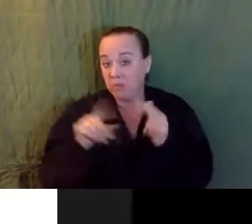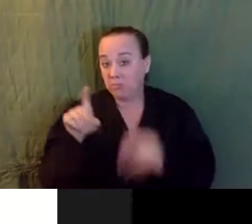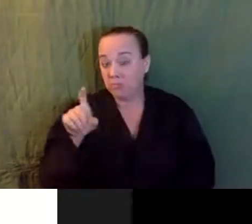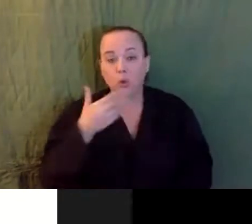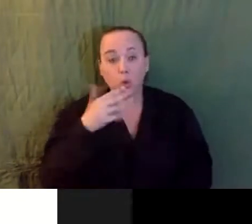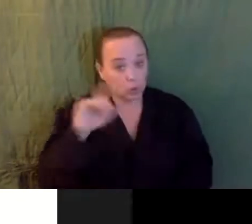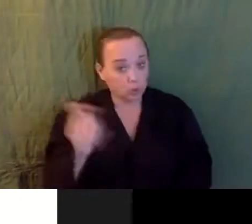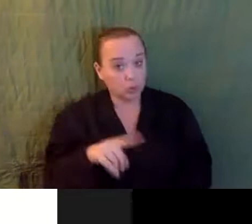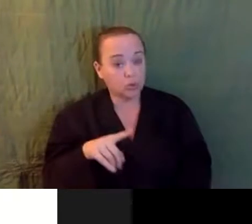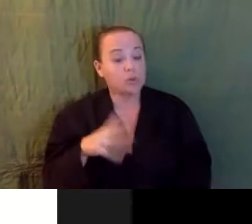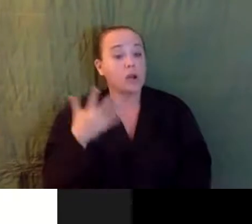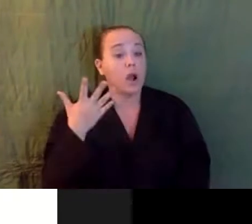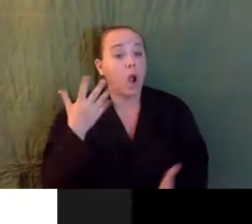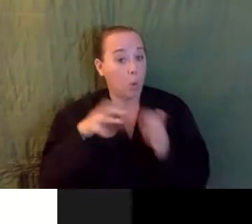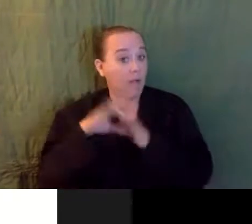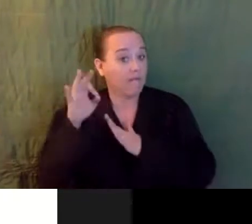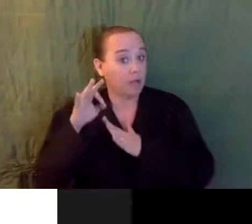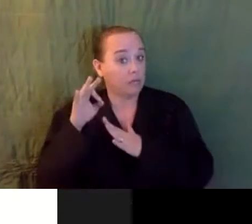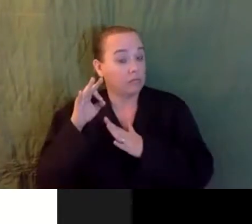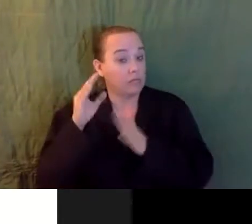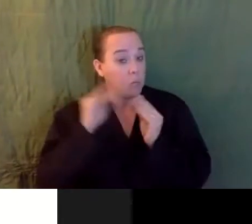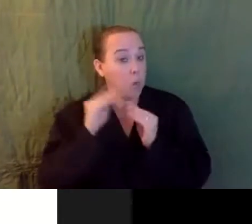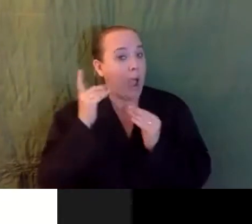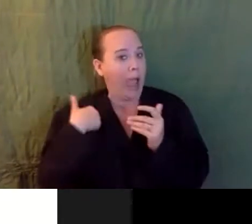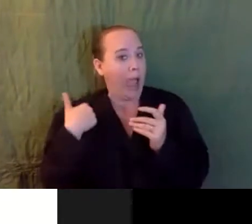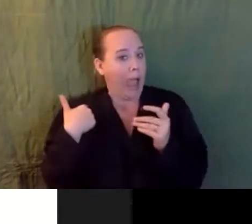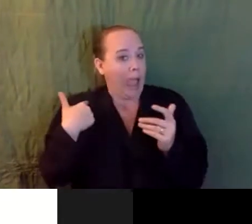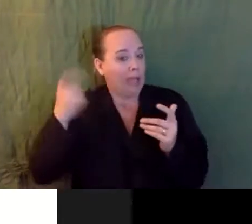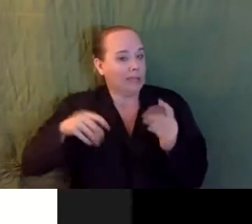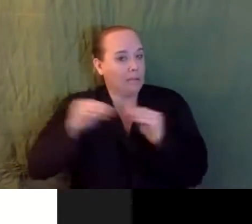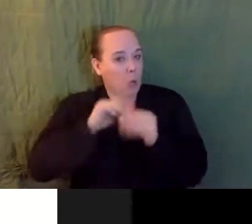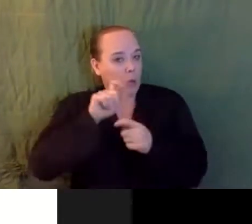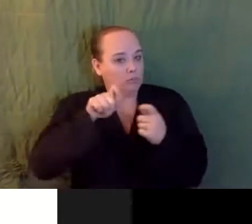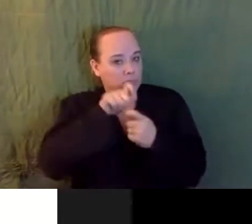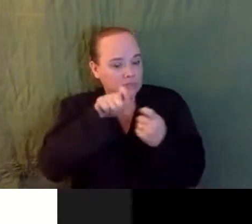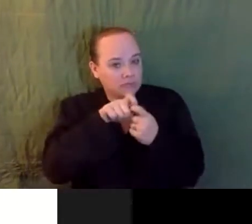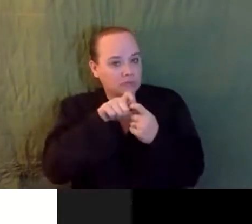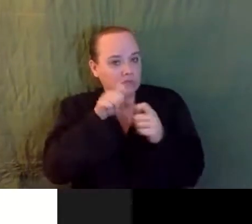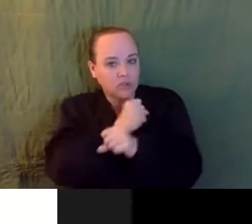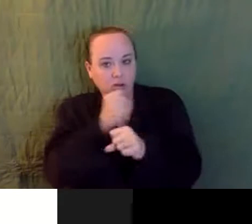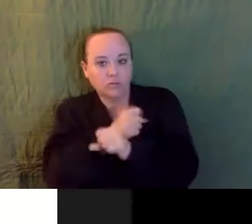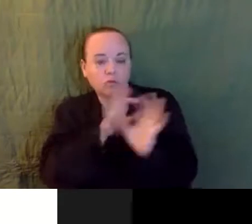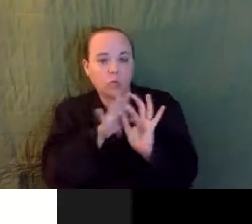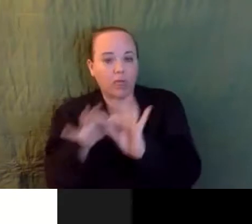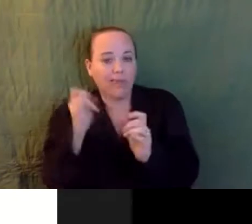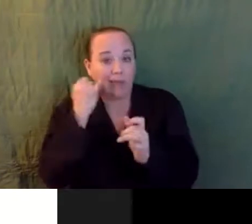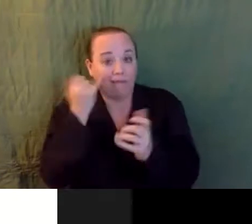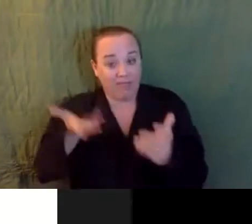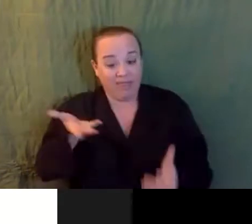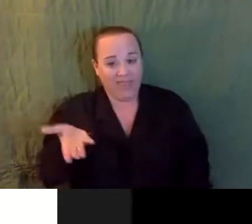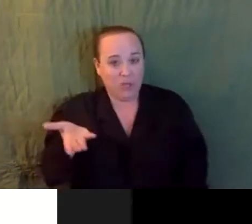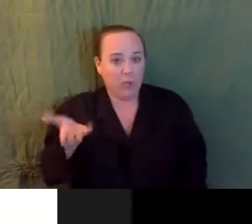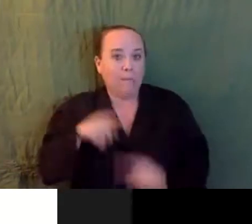good question. I'd like to find out more specific stats on it if any exists, but in